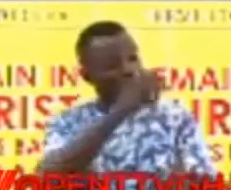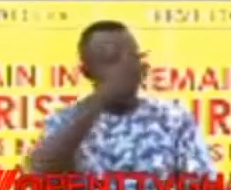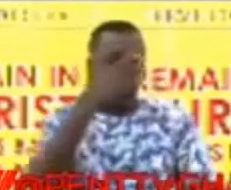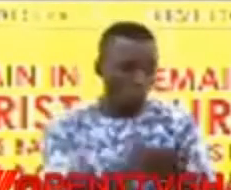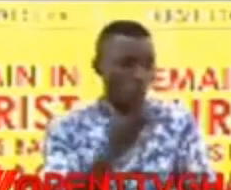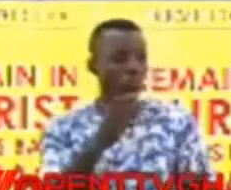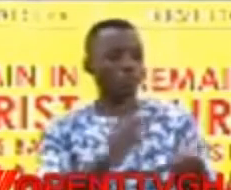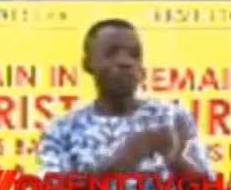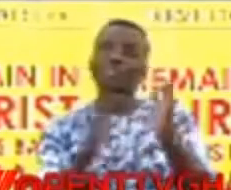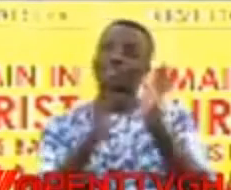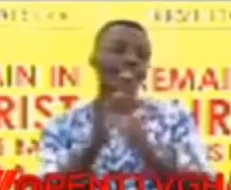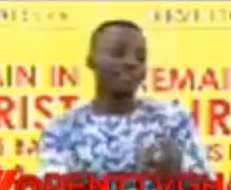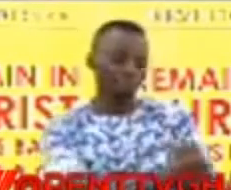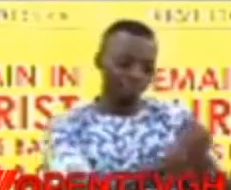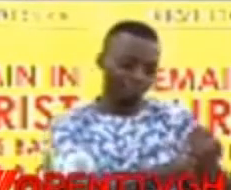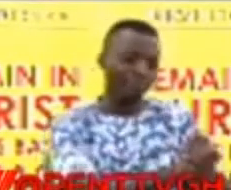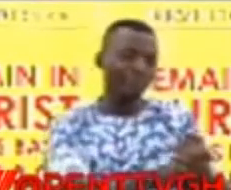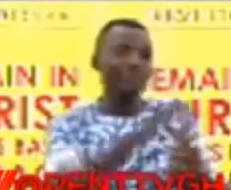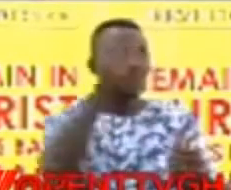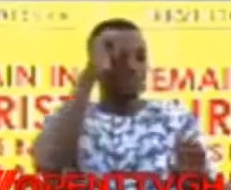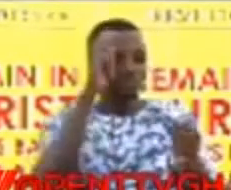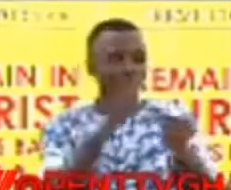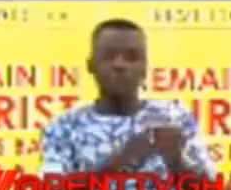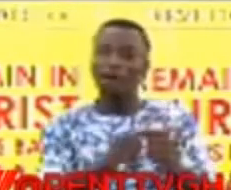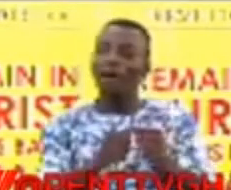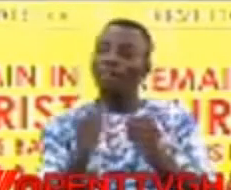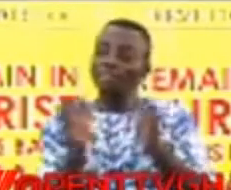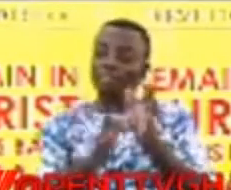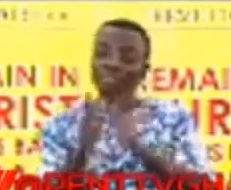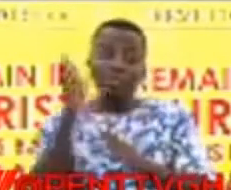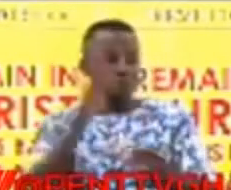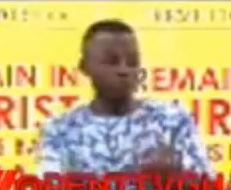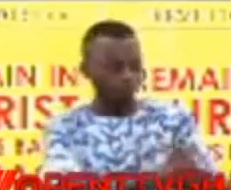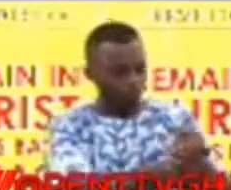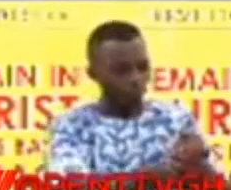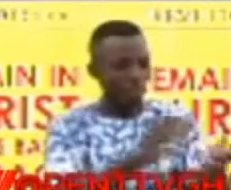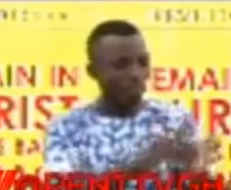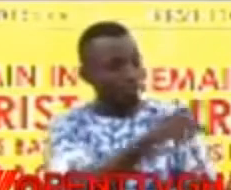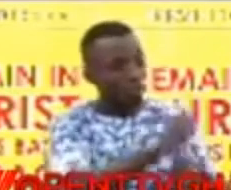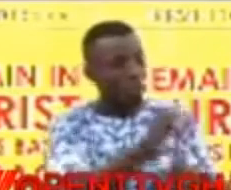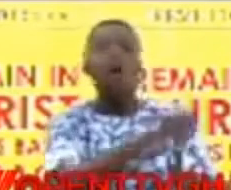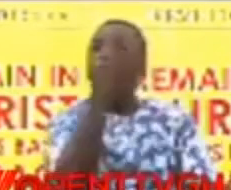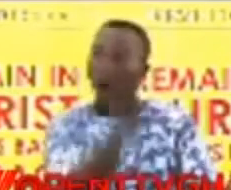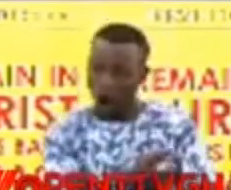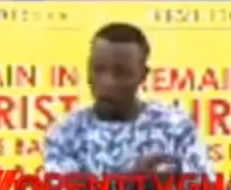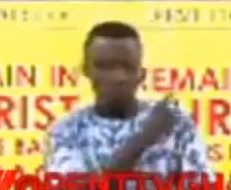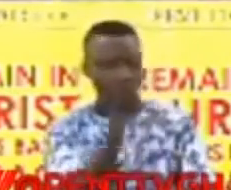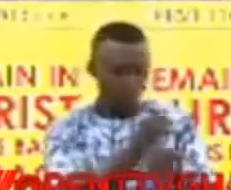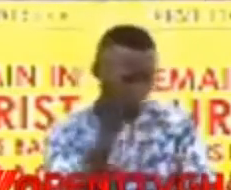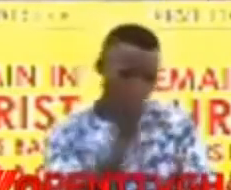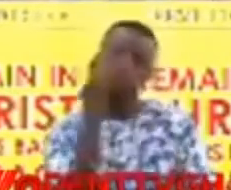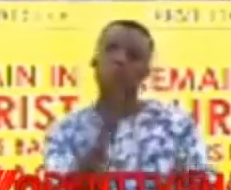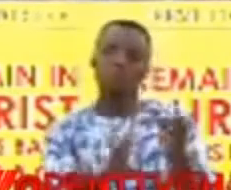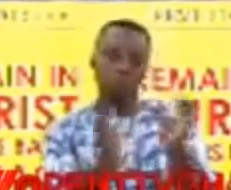Well done will not be said to everybody. It will be said to those who have done well, who have remained faithful, and who